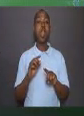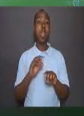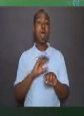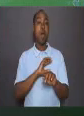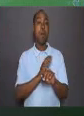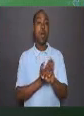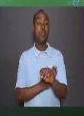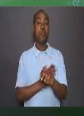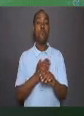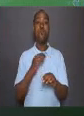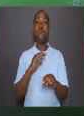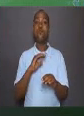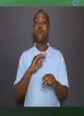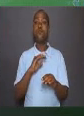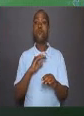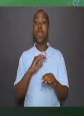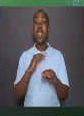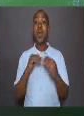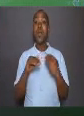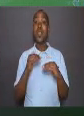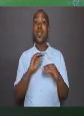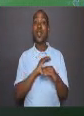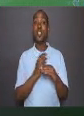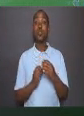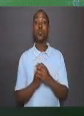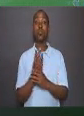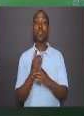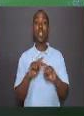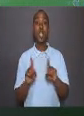of energy that is produced.